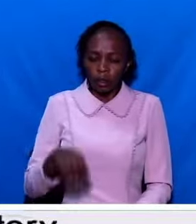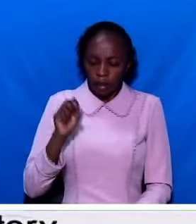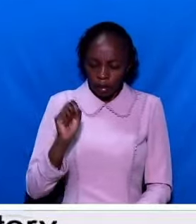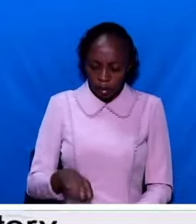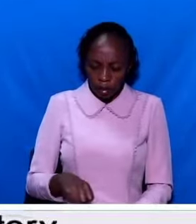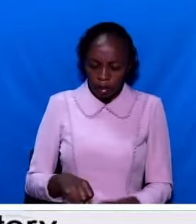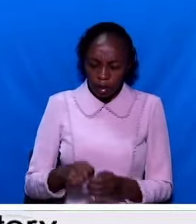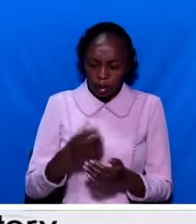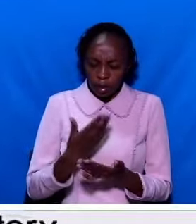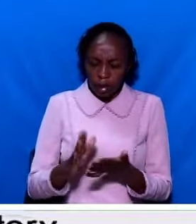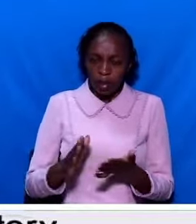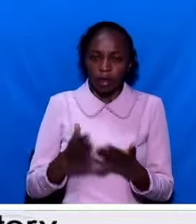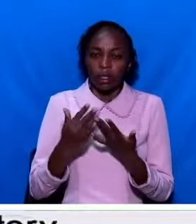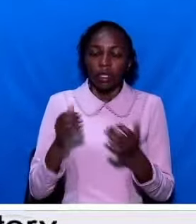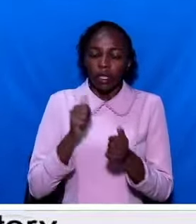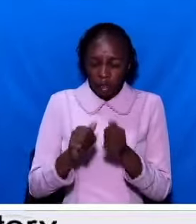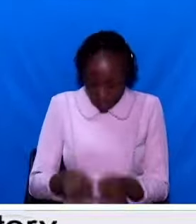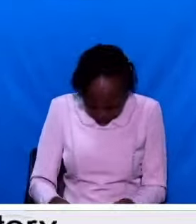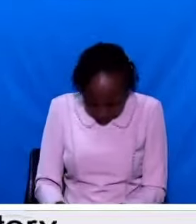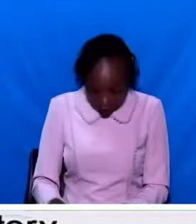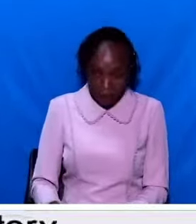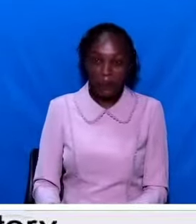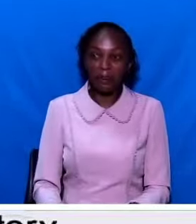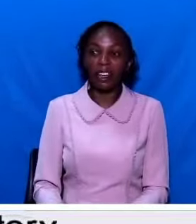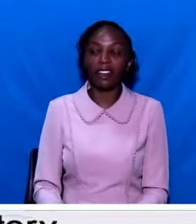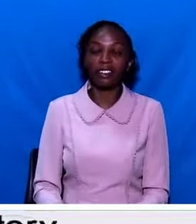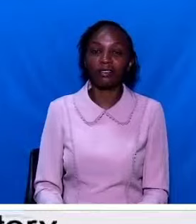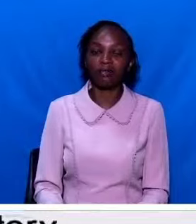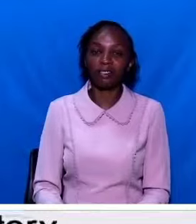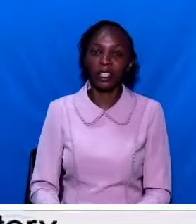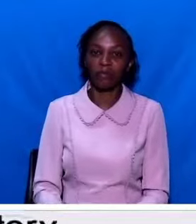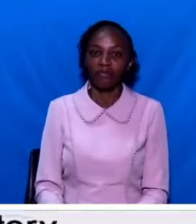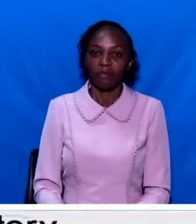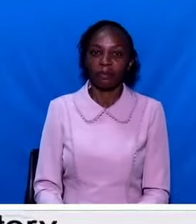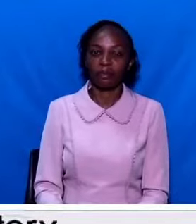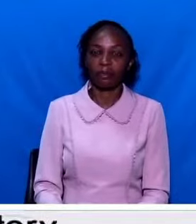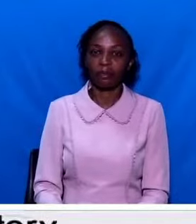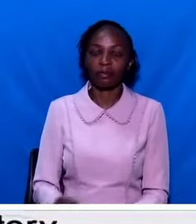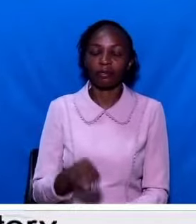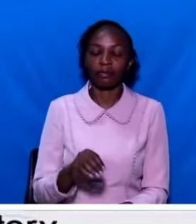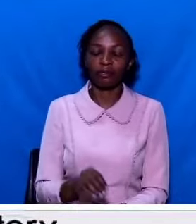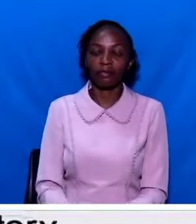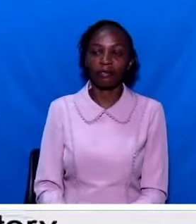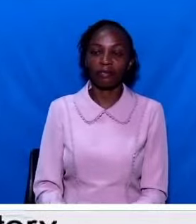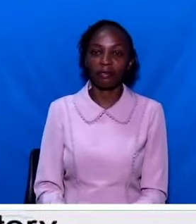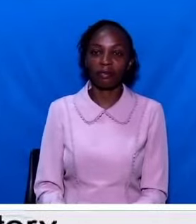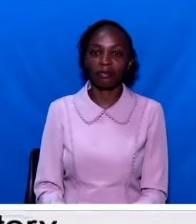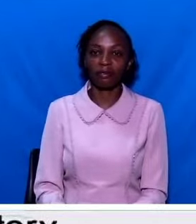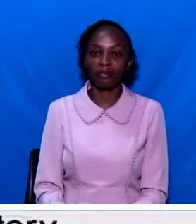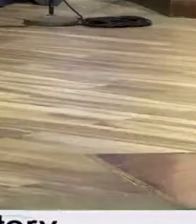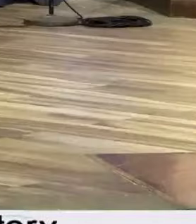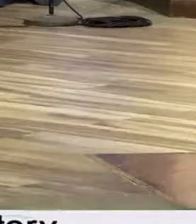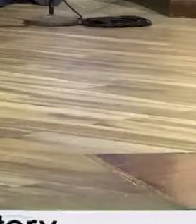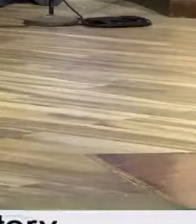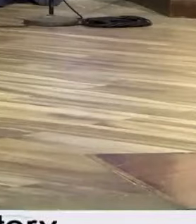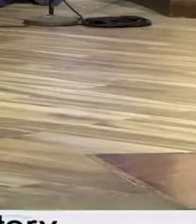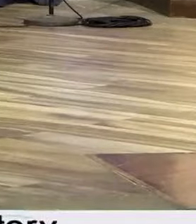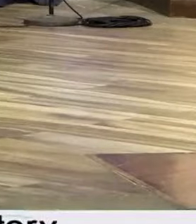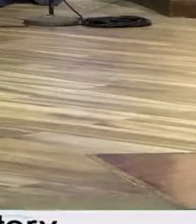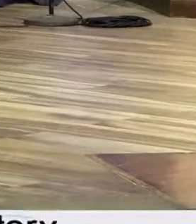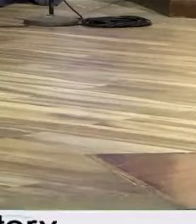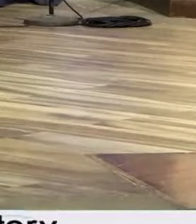uncertain, many uncertainties that happen in life as a human being, there are things